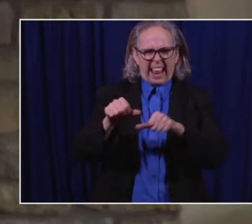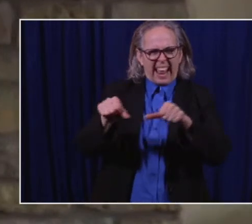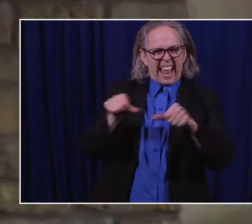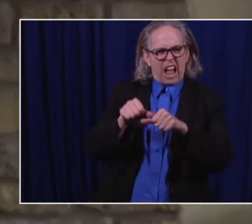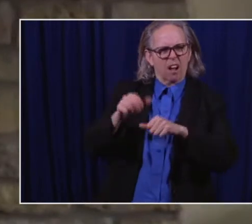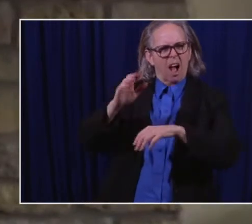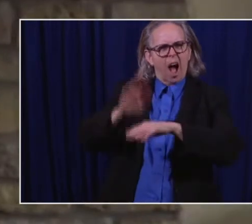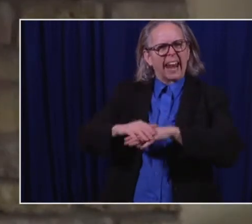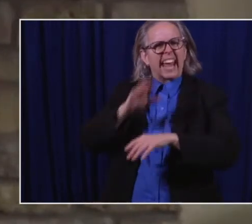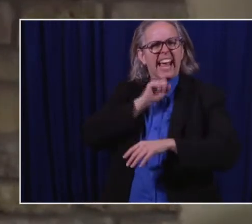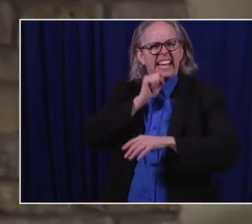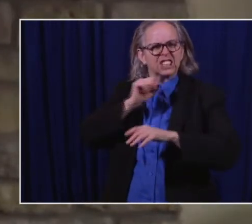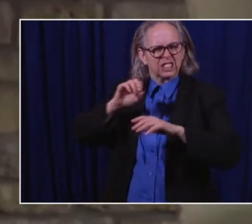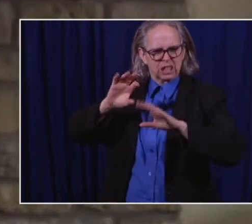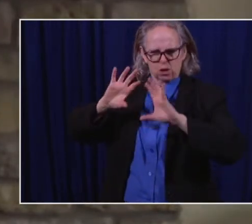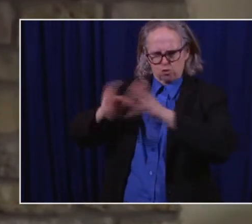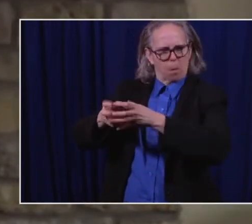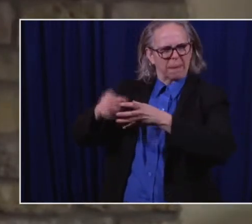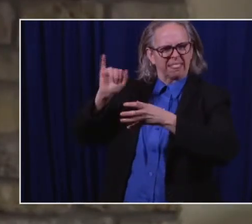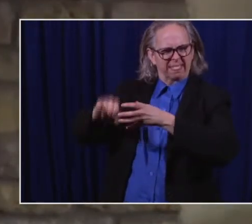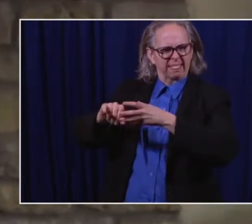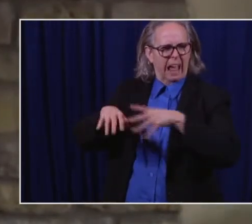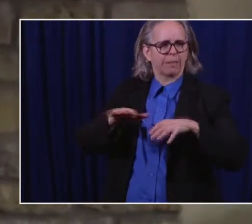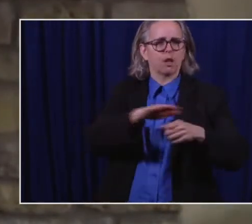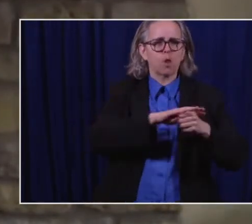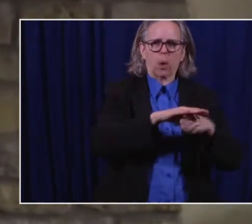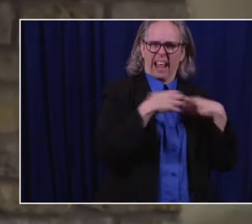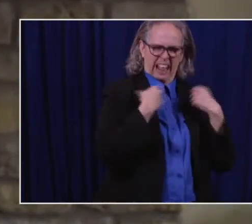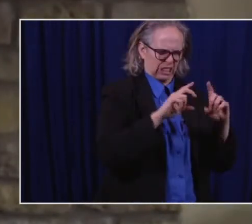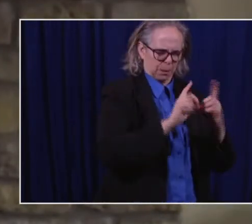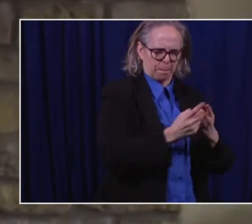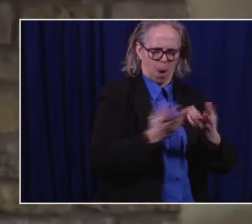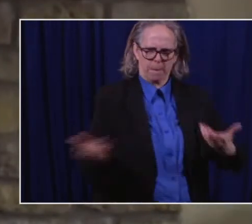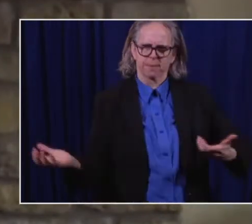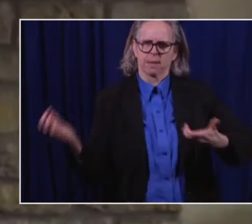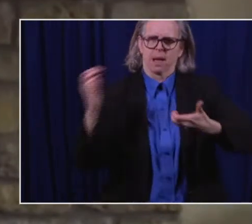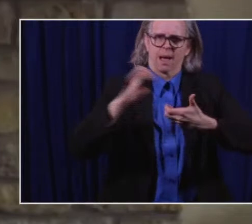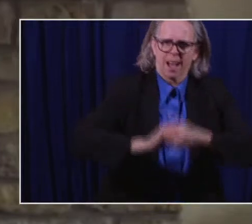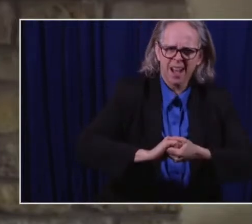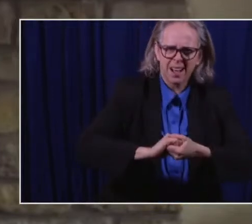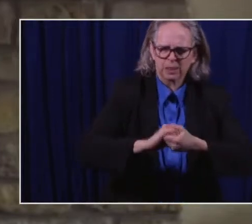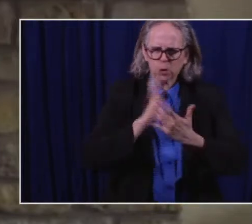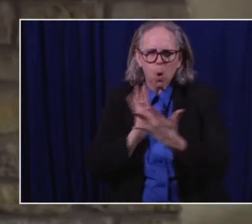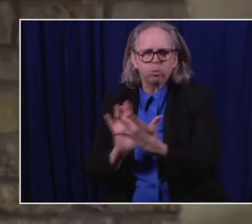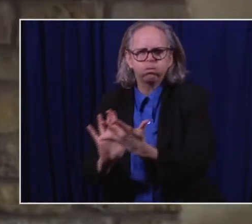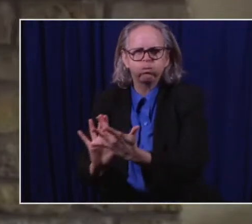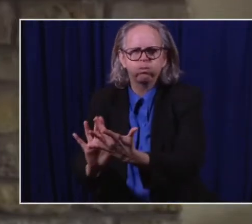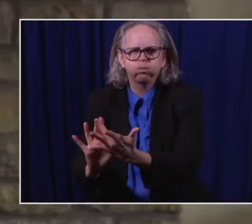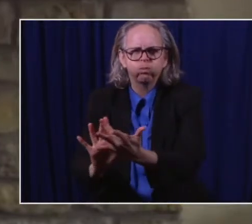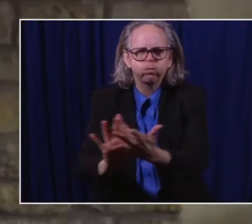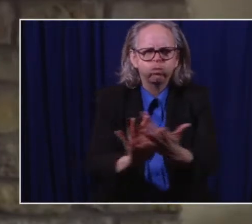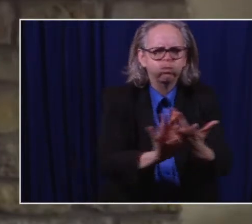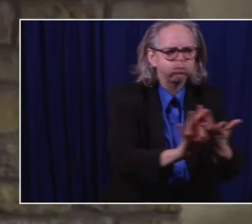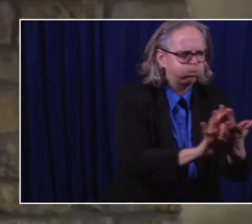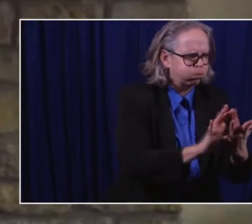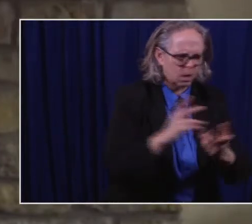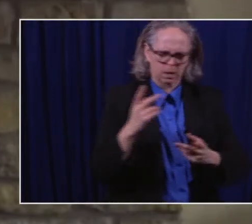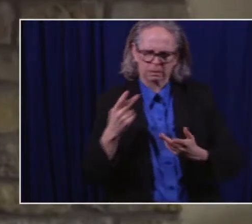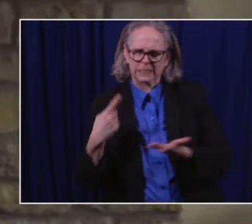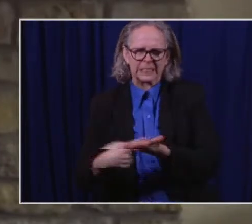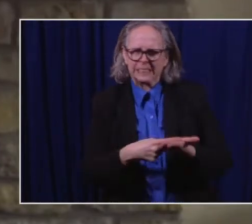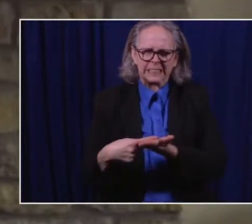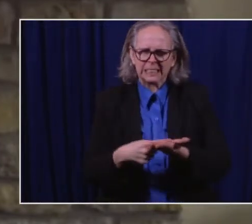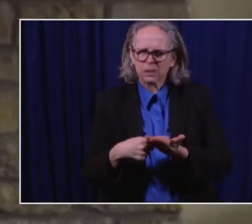We're also working through the local health departments. Had a conversation today, one of our cities, in regard to the local health